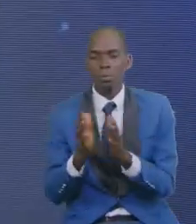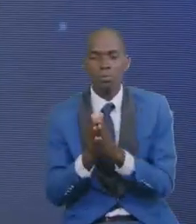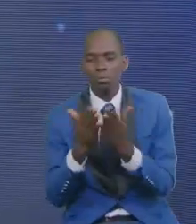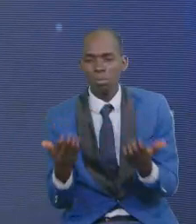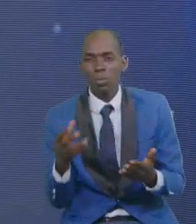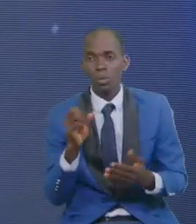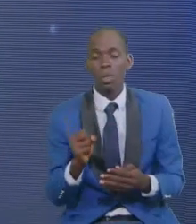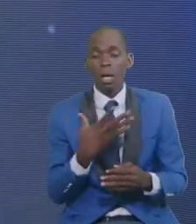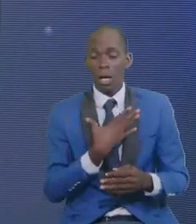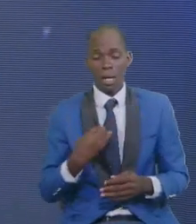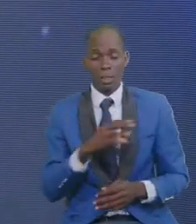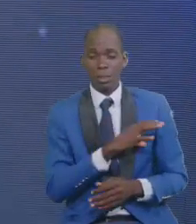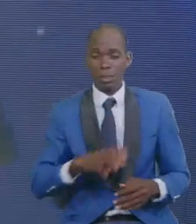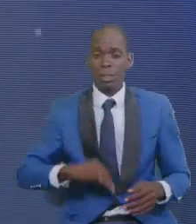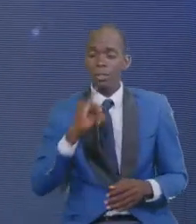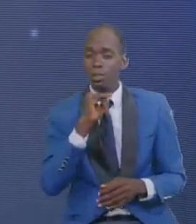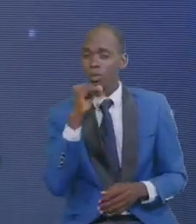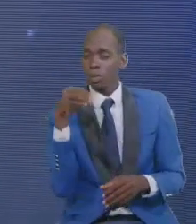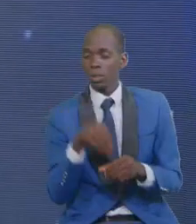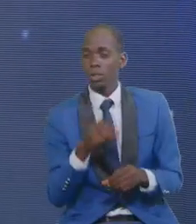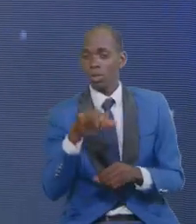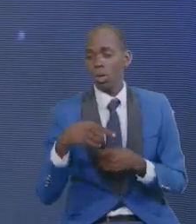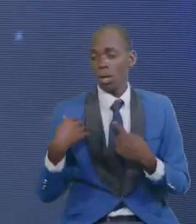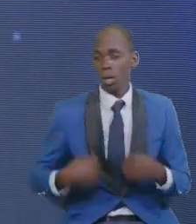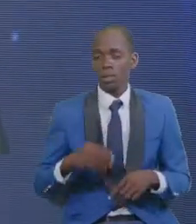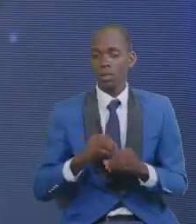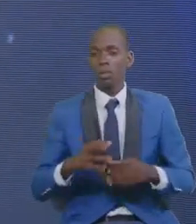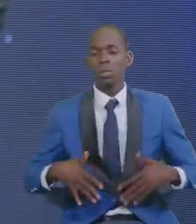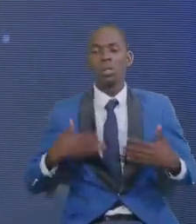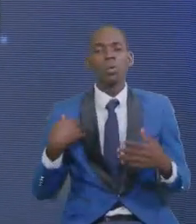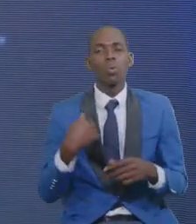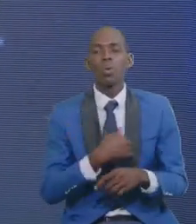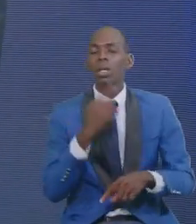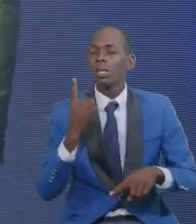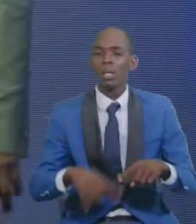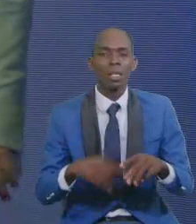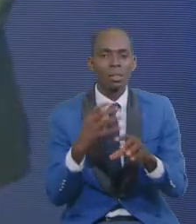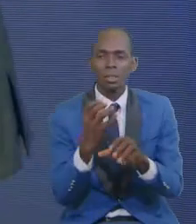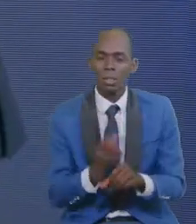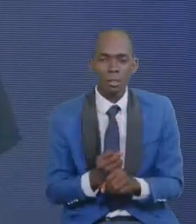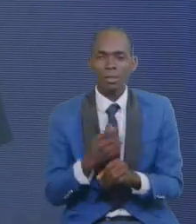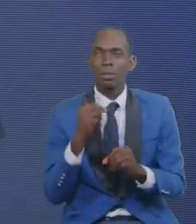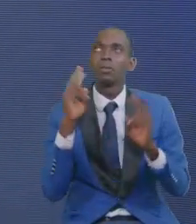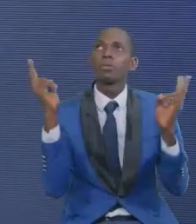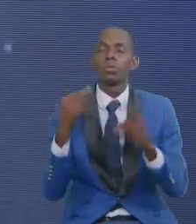present, preeminent and prominent there in your heart, we cannot win the victory we're looking for.